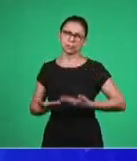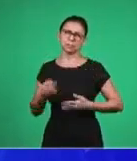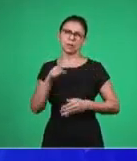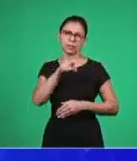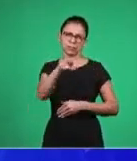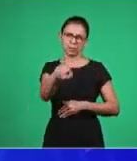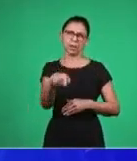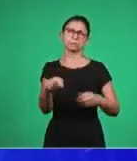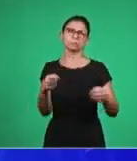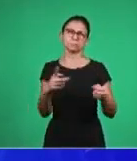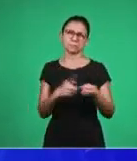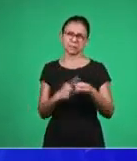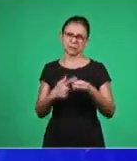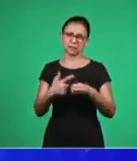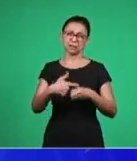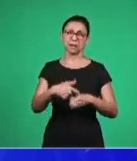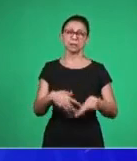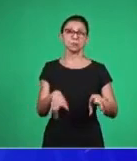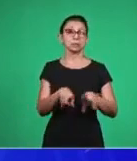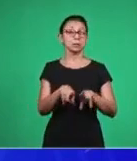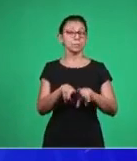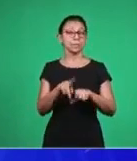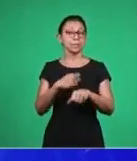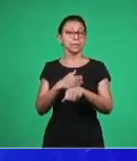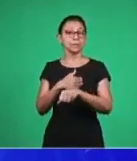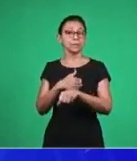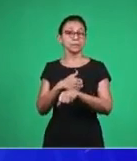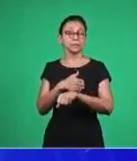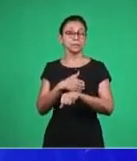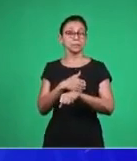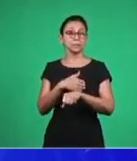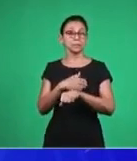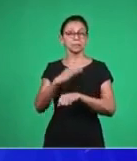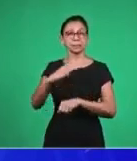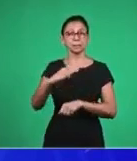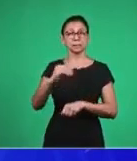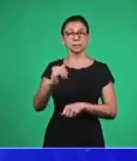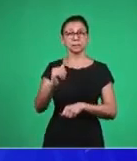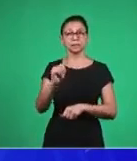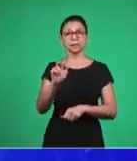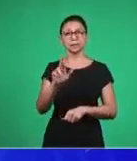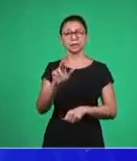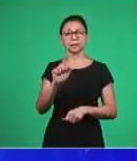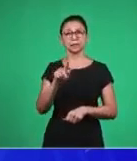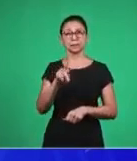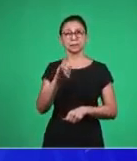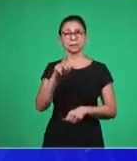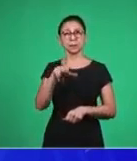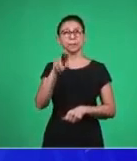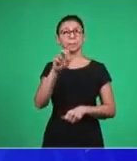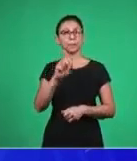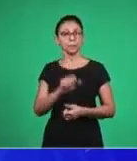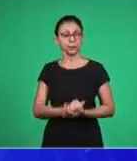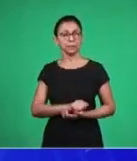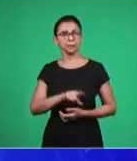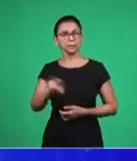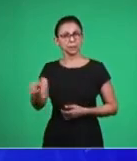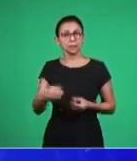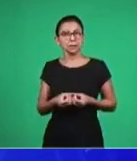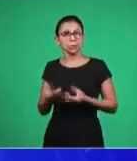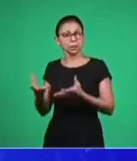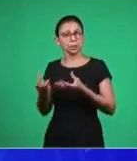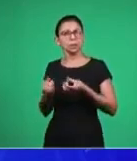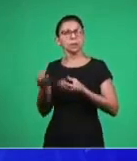so the manangs of Cariacica and Carapina, they have been made